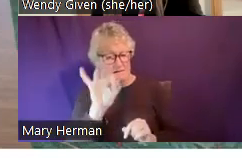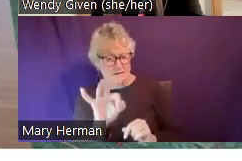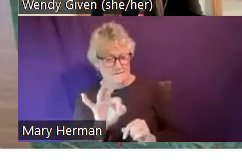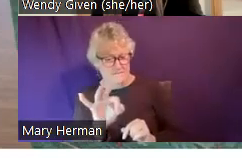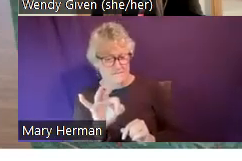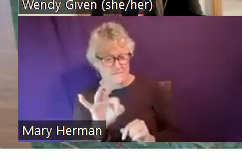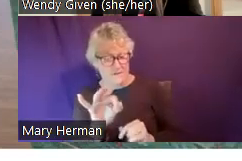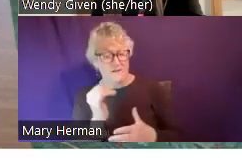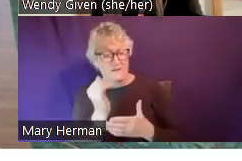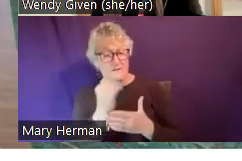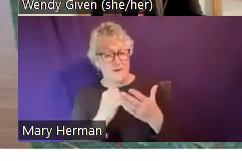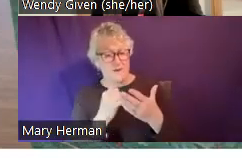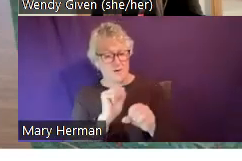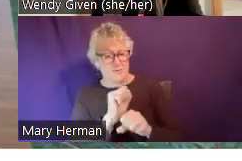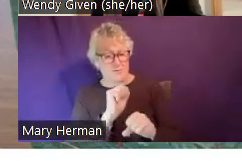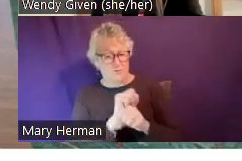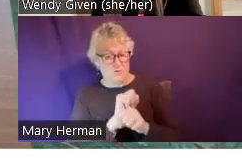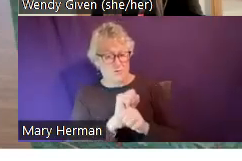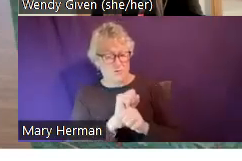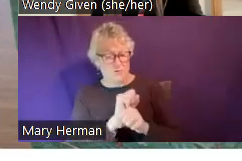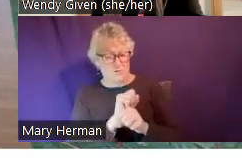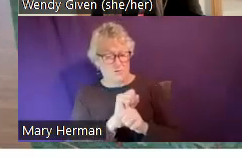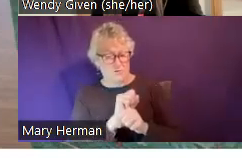the artwork is,